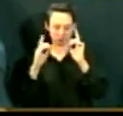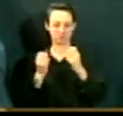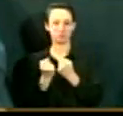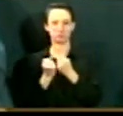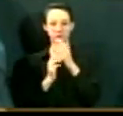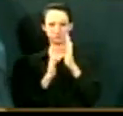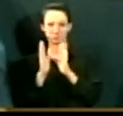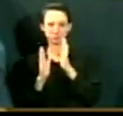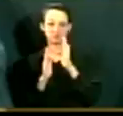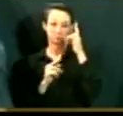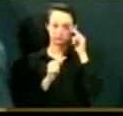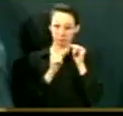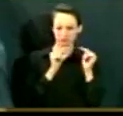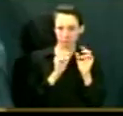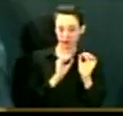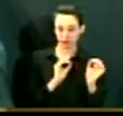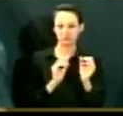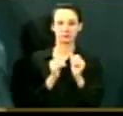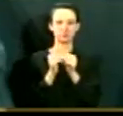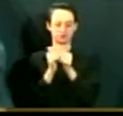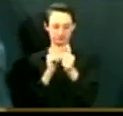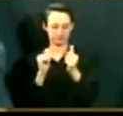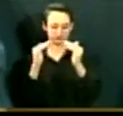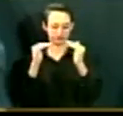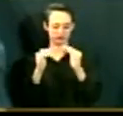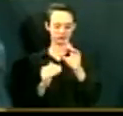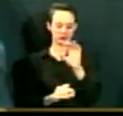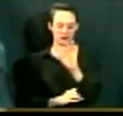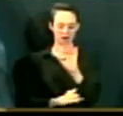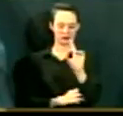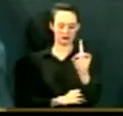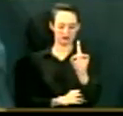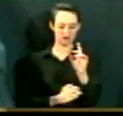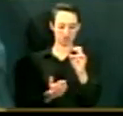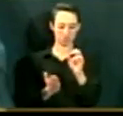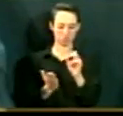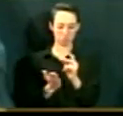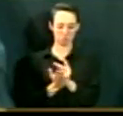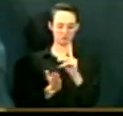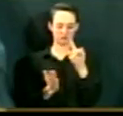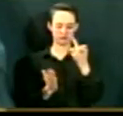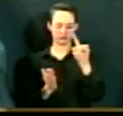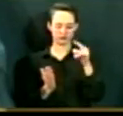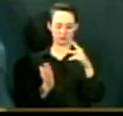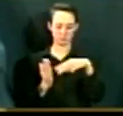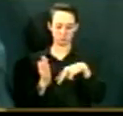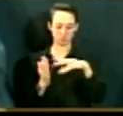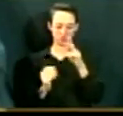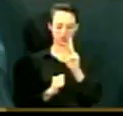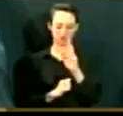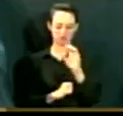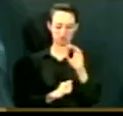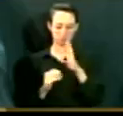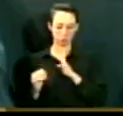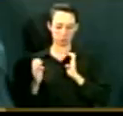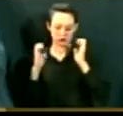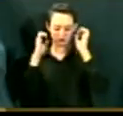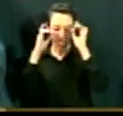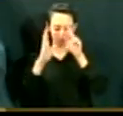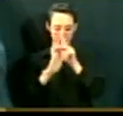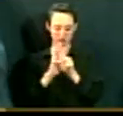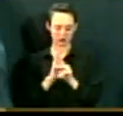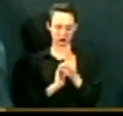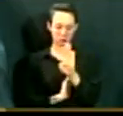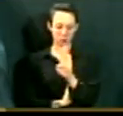opposed? Motion carries. 9D, approve first reading of Knox County Board of Education Policy B210, School Board Records as